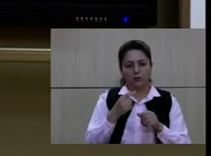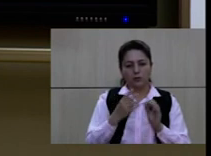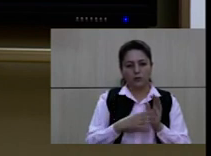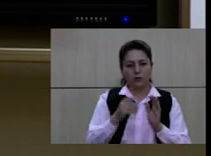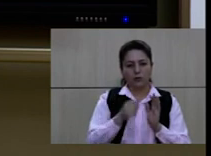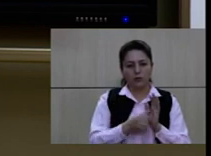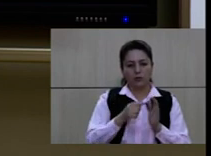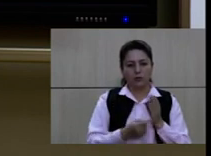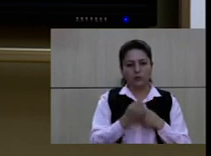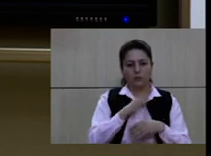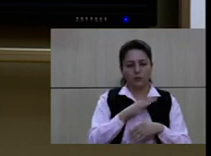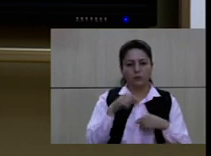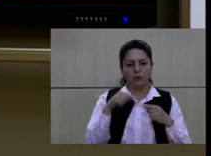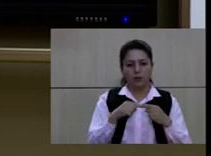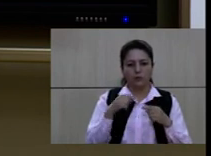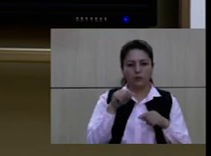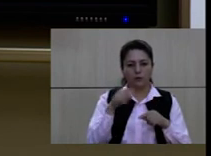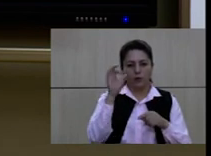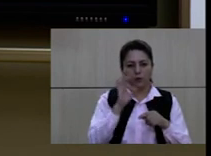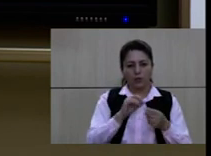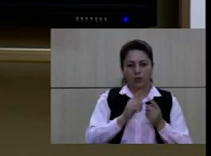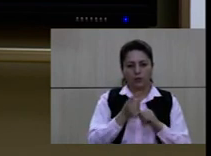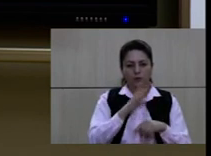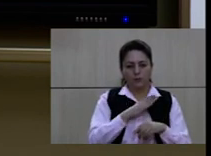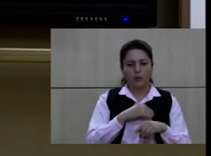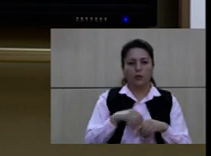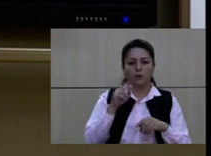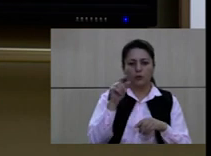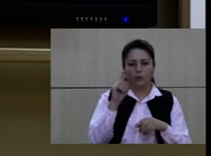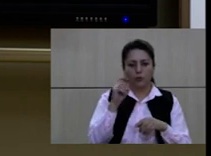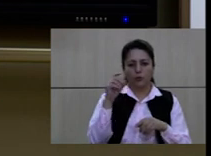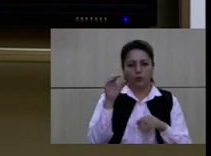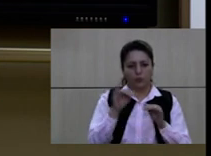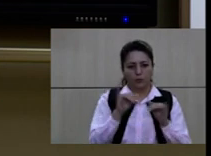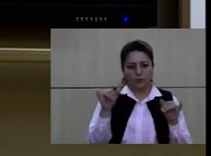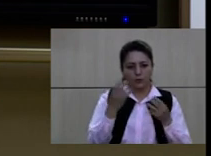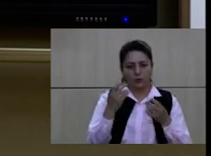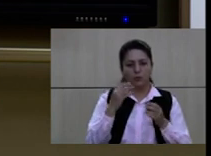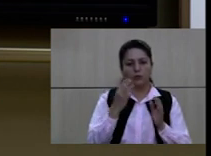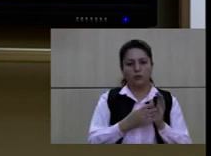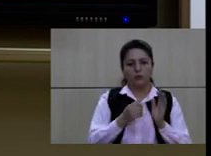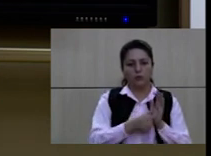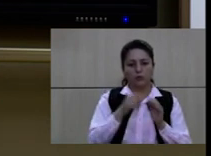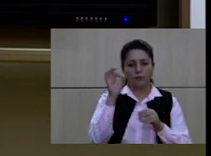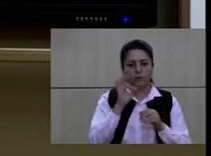0.196 hosil bo'ldi. Albatta buni foizga aylantiradigan bo'lsak, 100 ga ko'paytirishimiz kerak, 96%